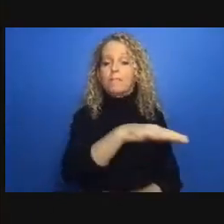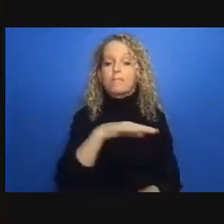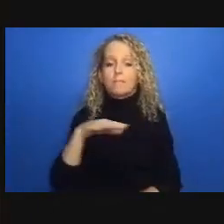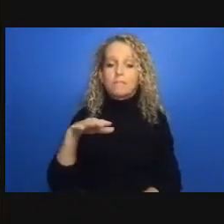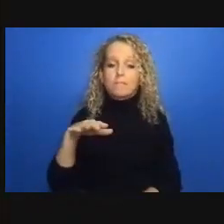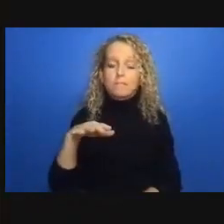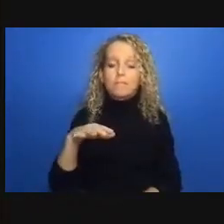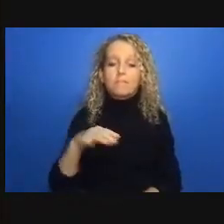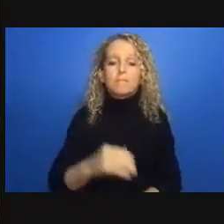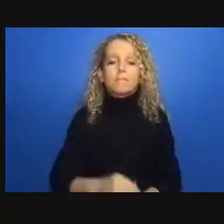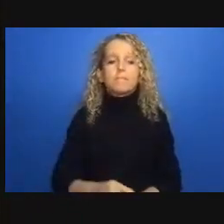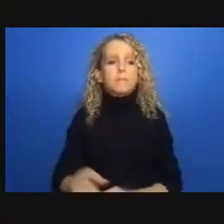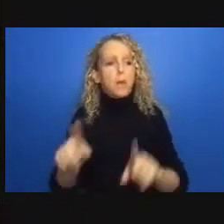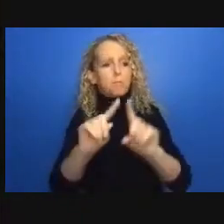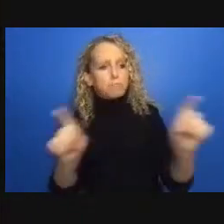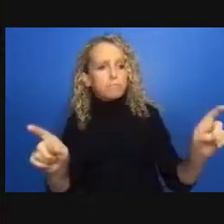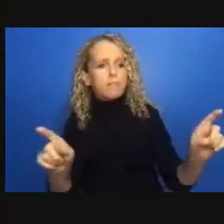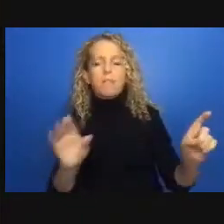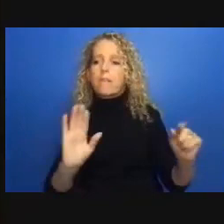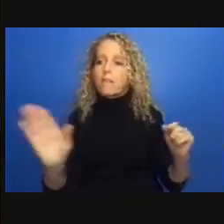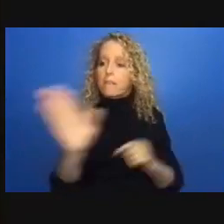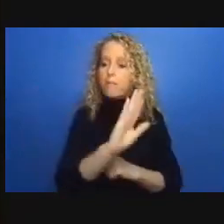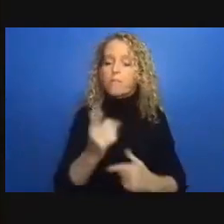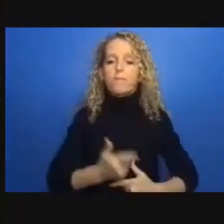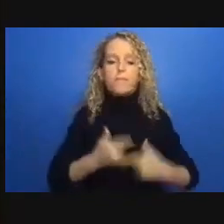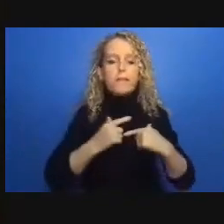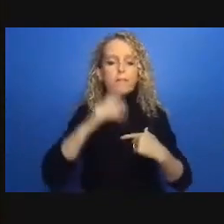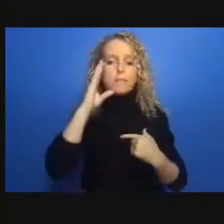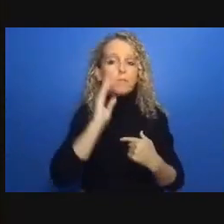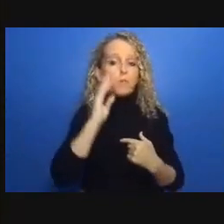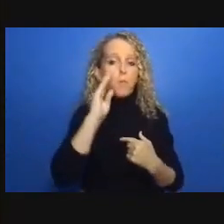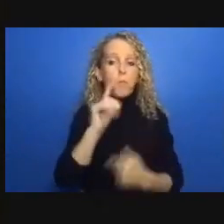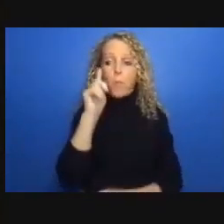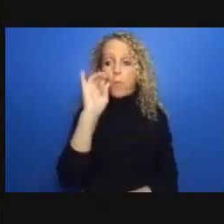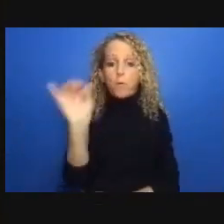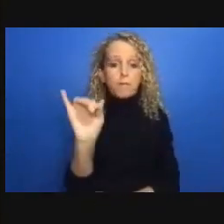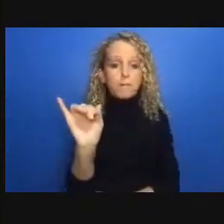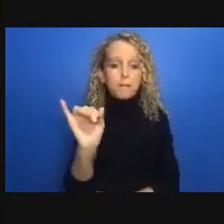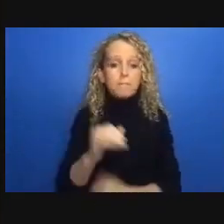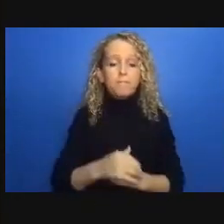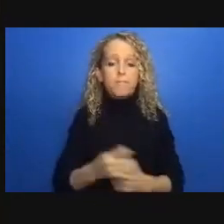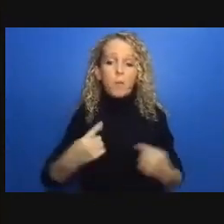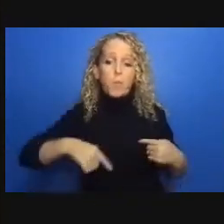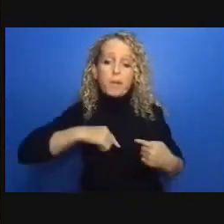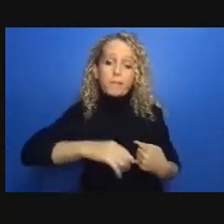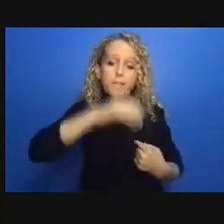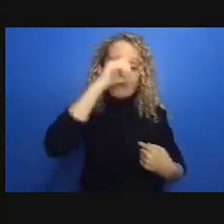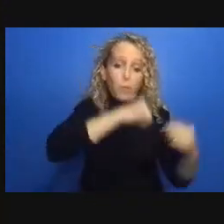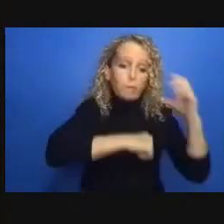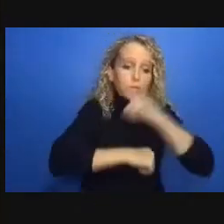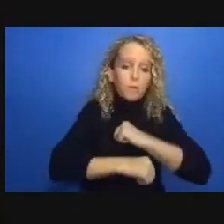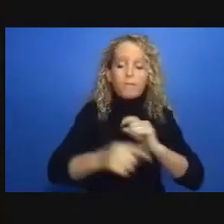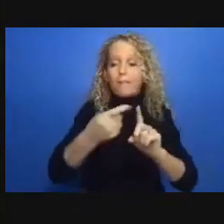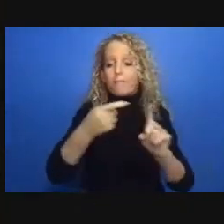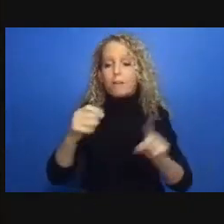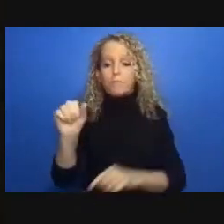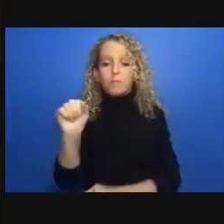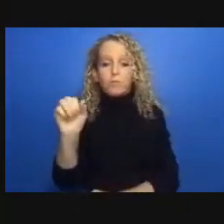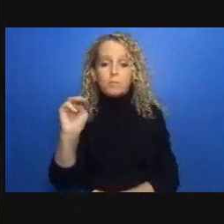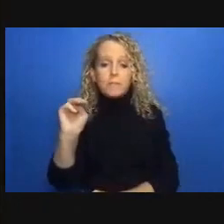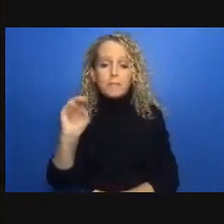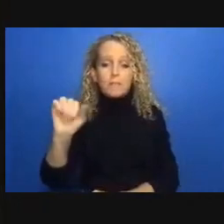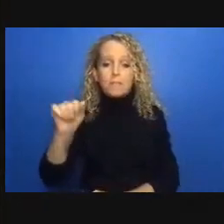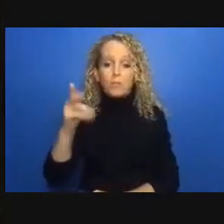understand what their lived experience was. Because we can all make assumptions from social media and from reading the news about what we